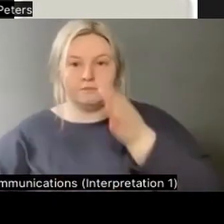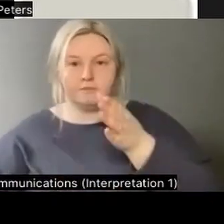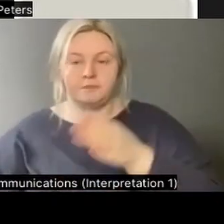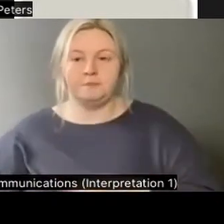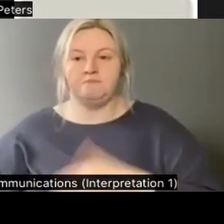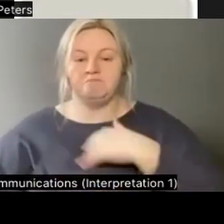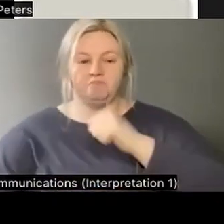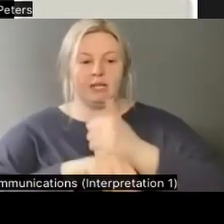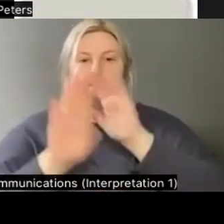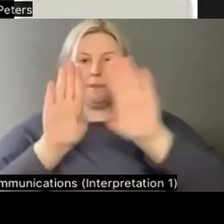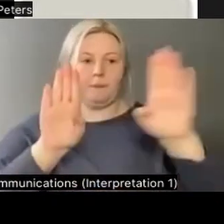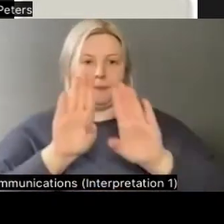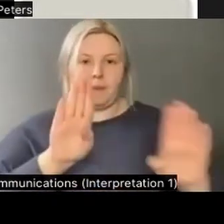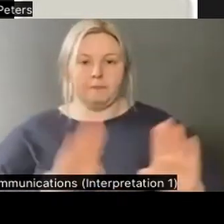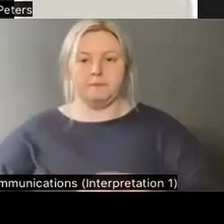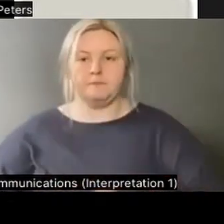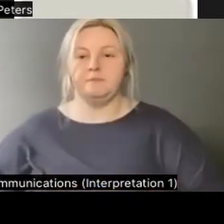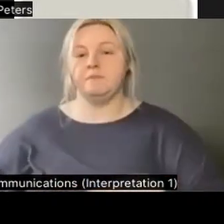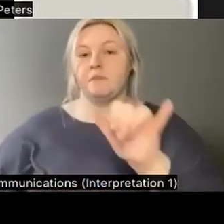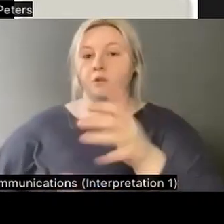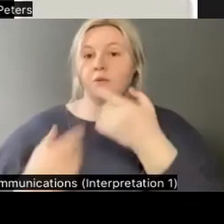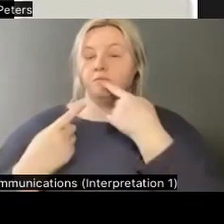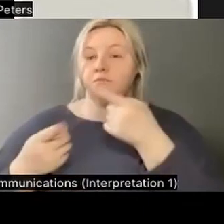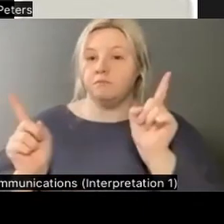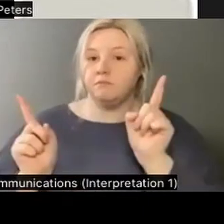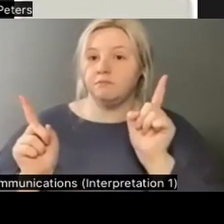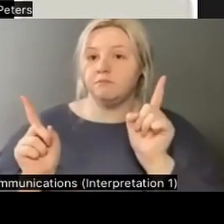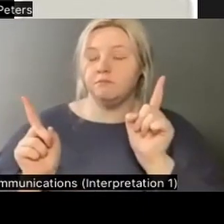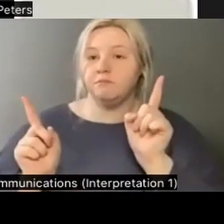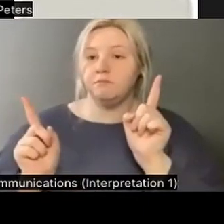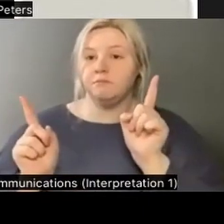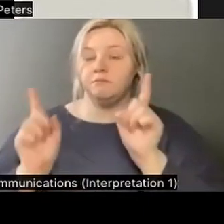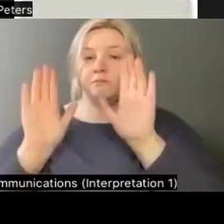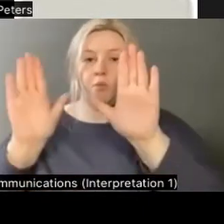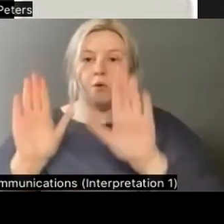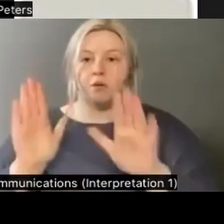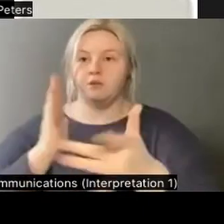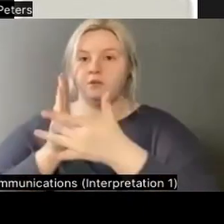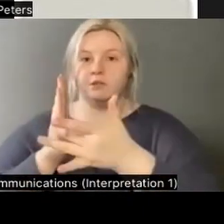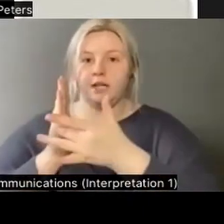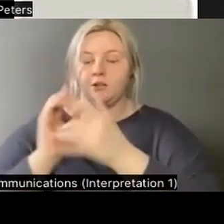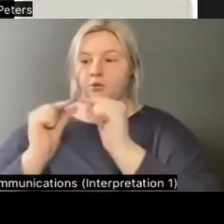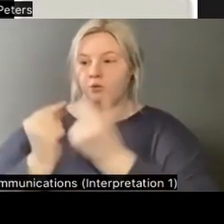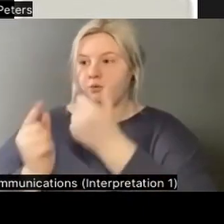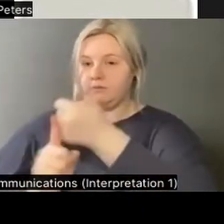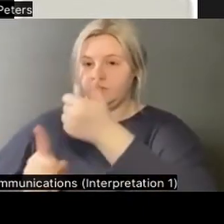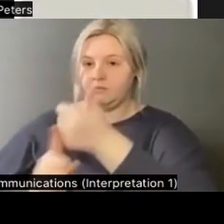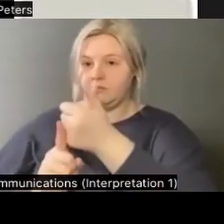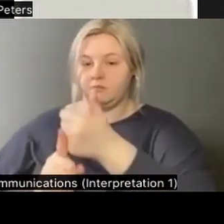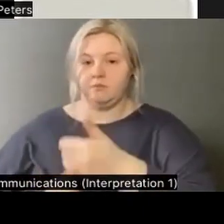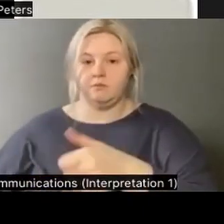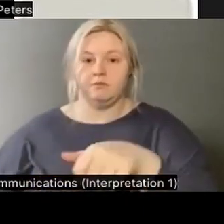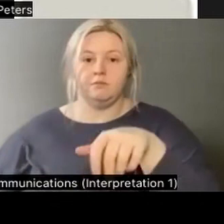I want to give an initial shout out to our awesome tech folks. Fenrir and